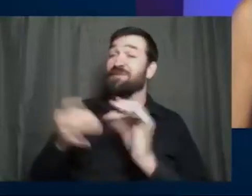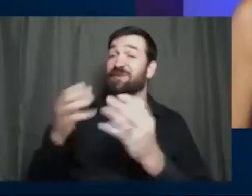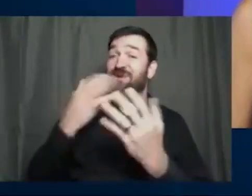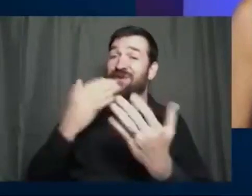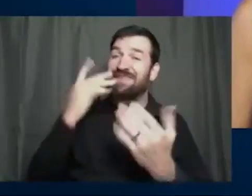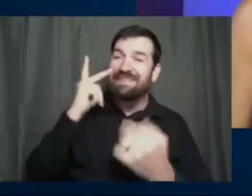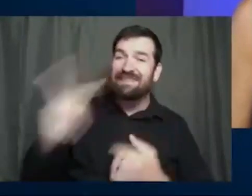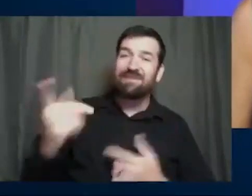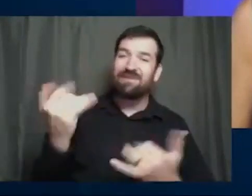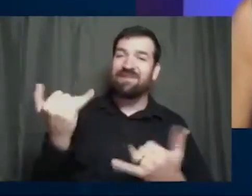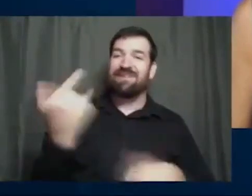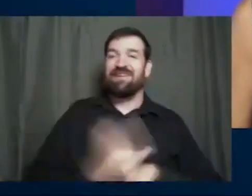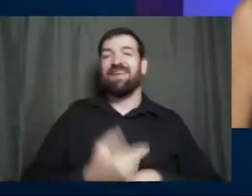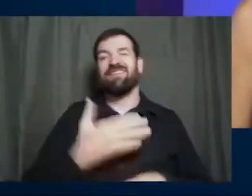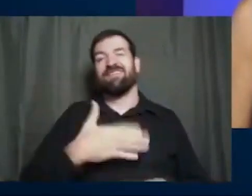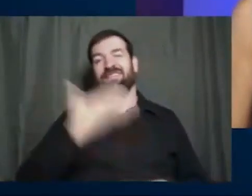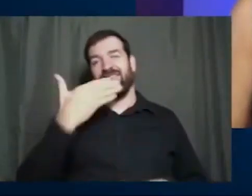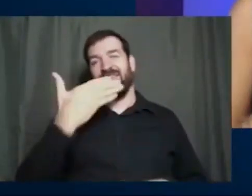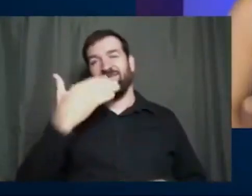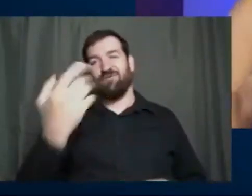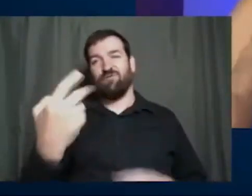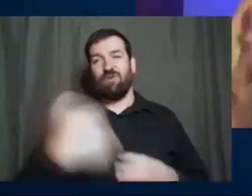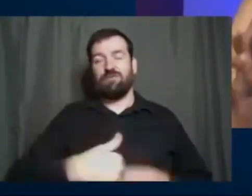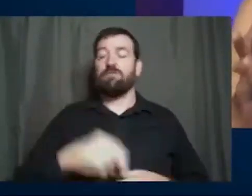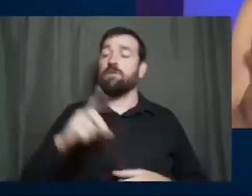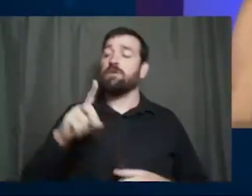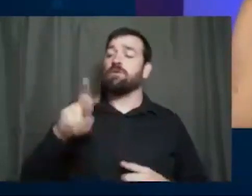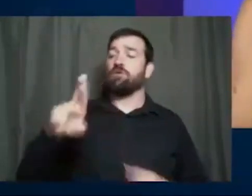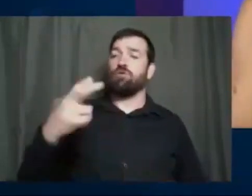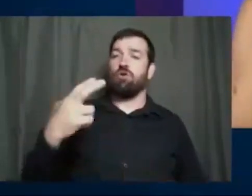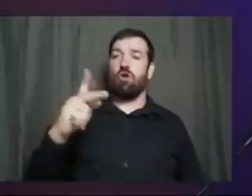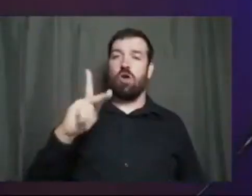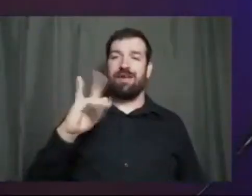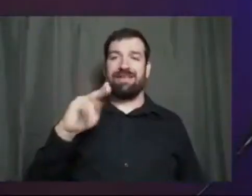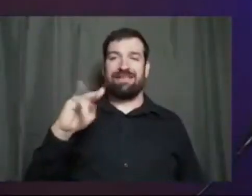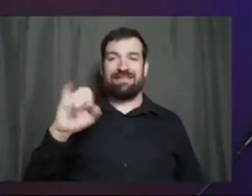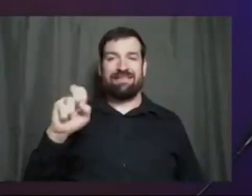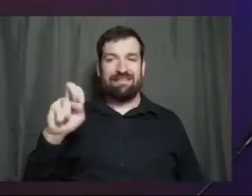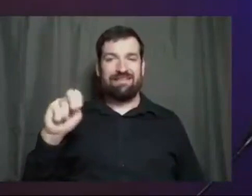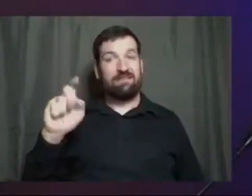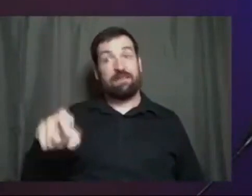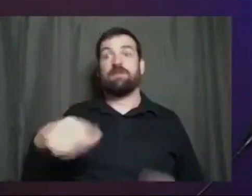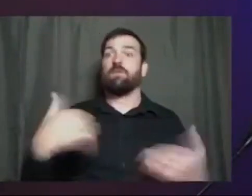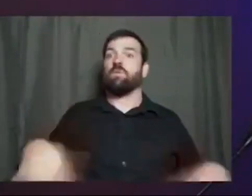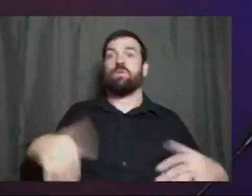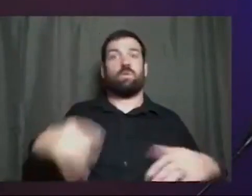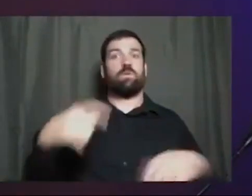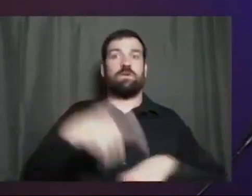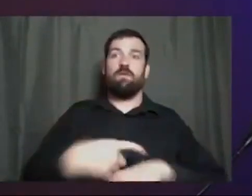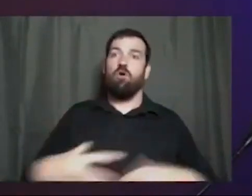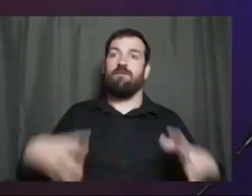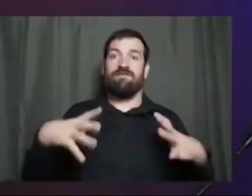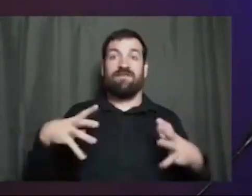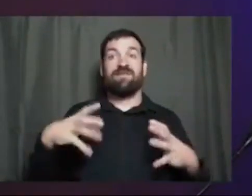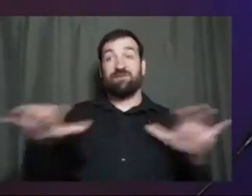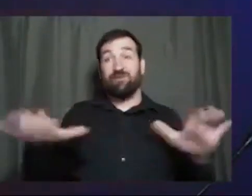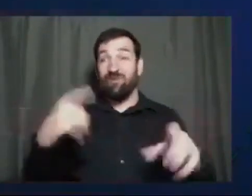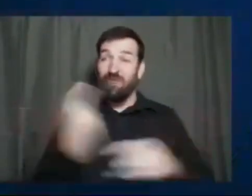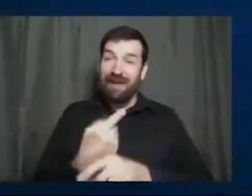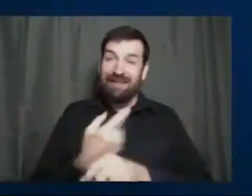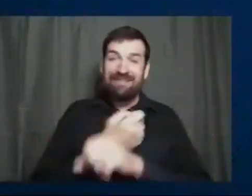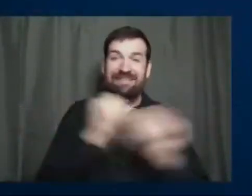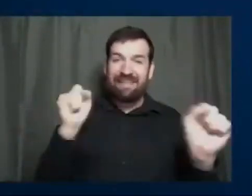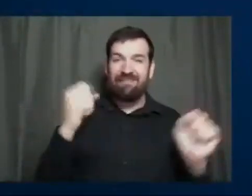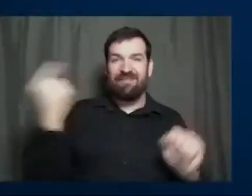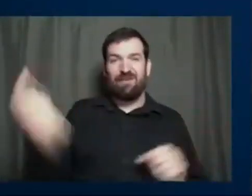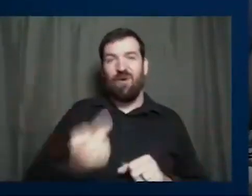to have you join us. Dr. Hawkinson needed some much needed time off. So, of course, he's doing it right. He's doing it safe as he always does. He's masked